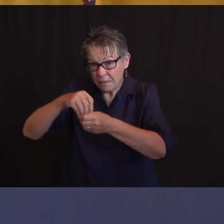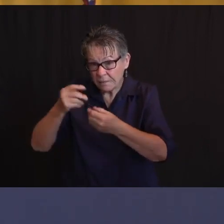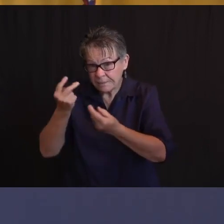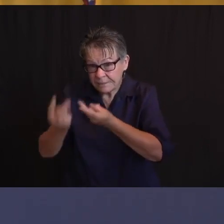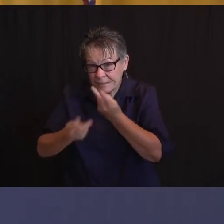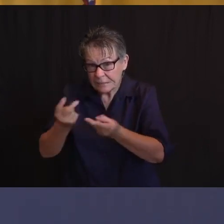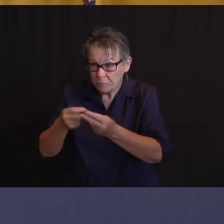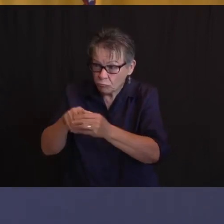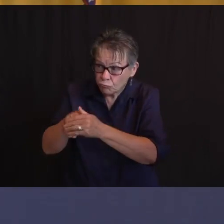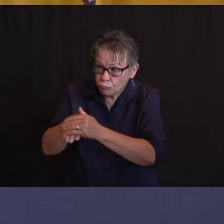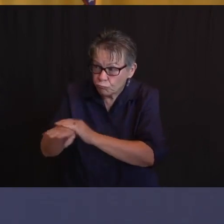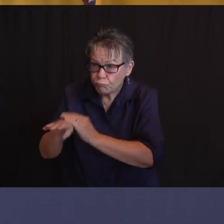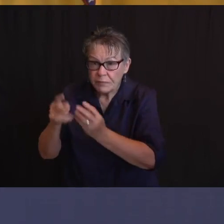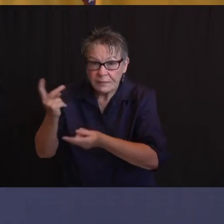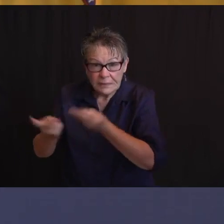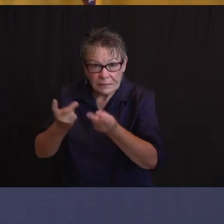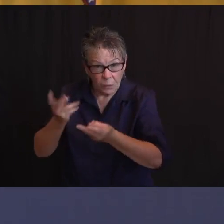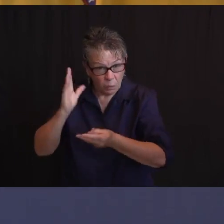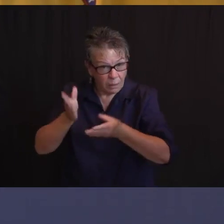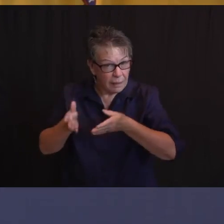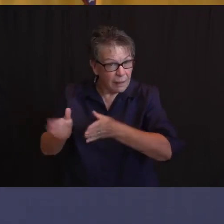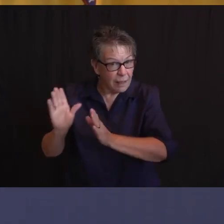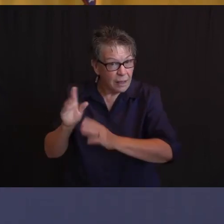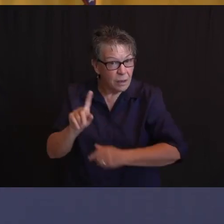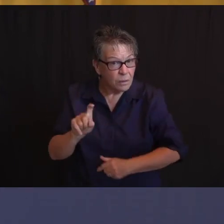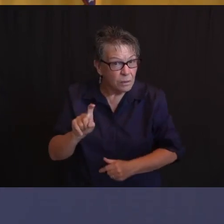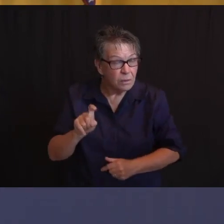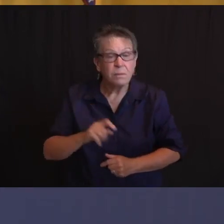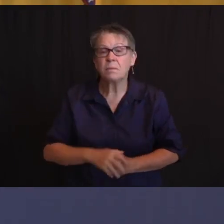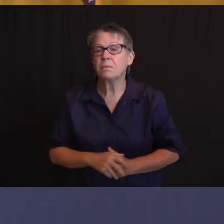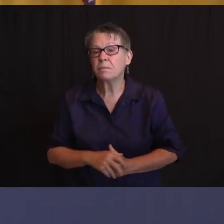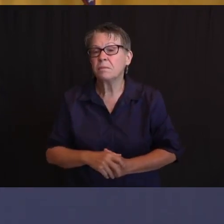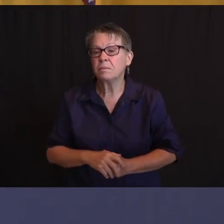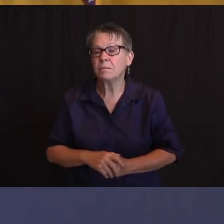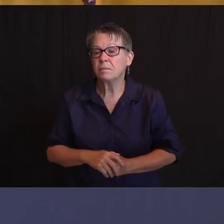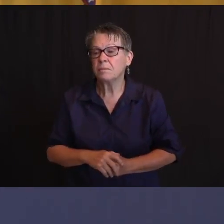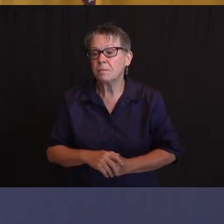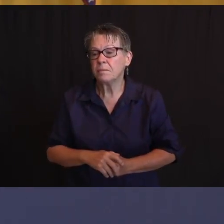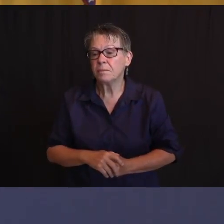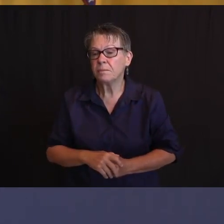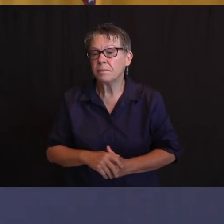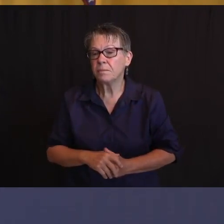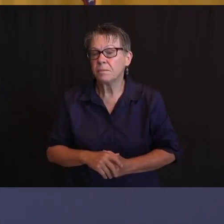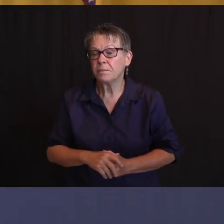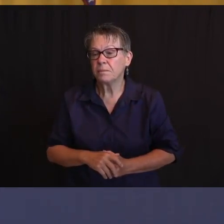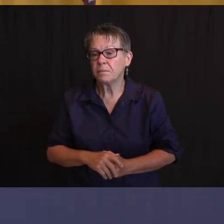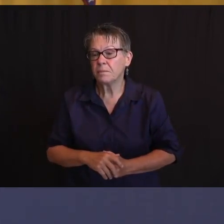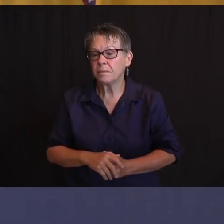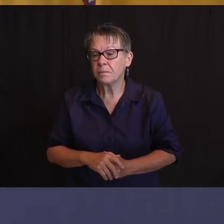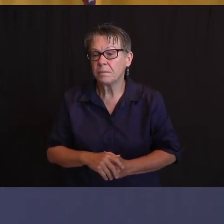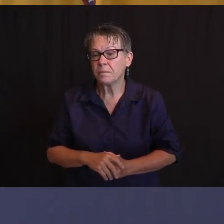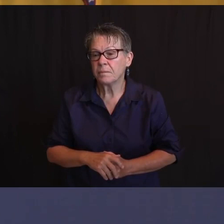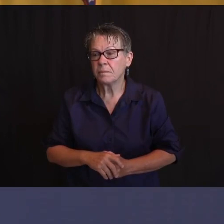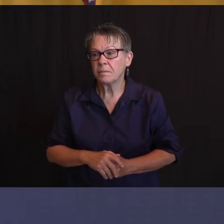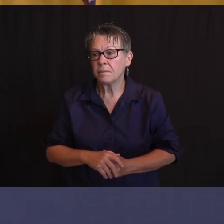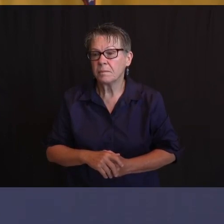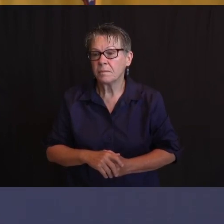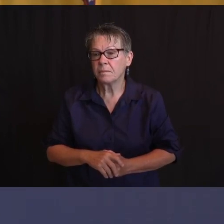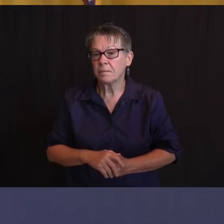smaller populations, but the map hasn't been updated since June 8th. When can we expect an update? Thanks.